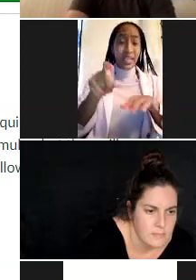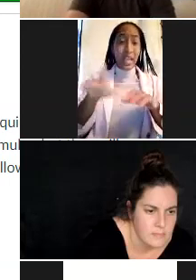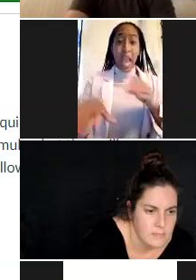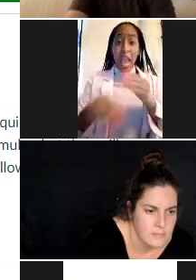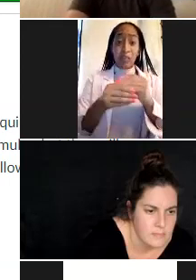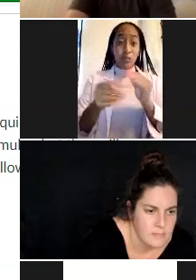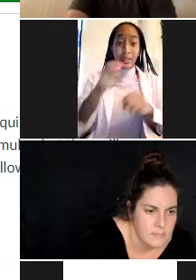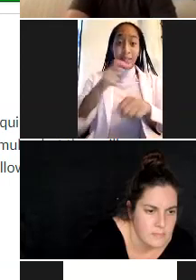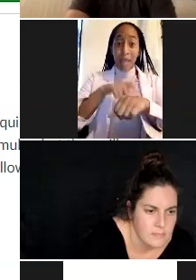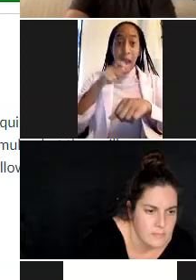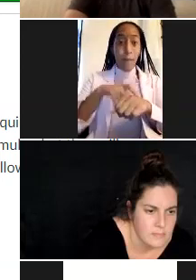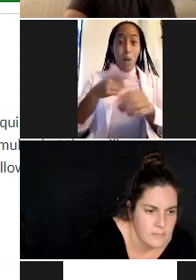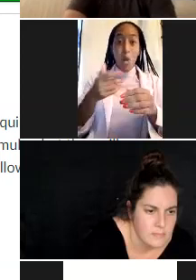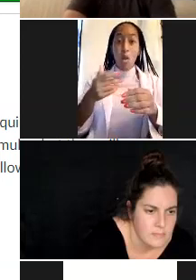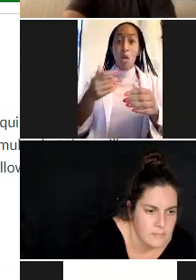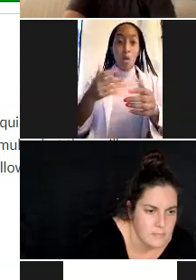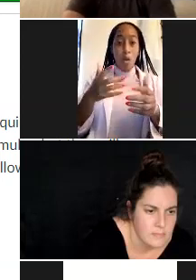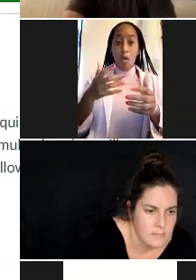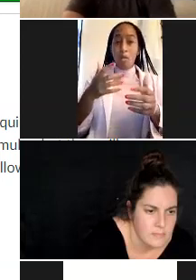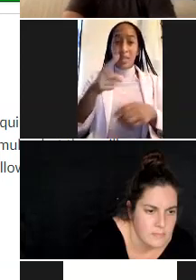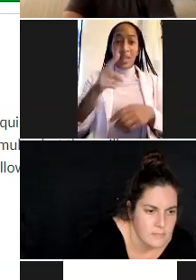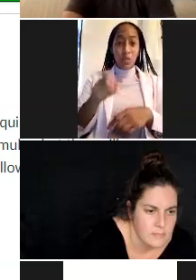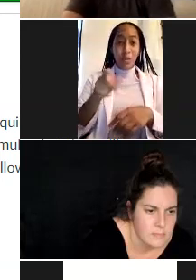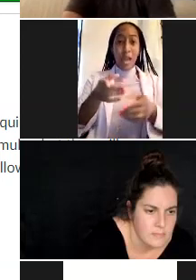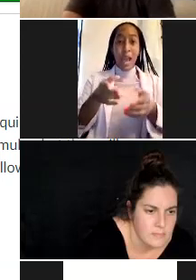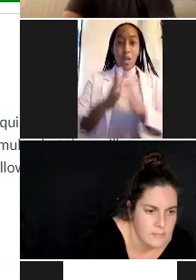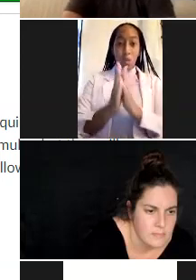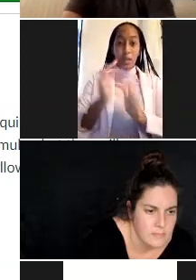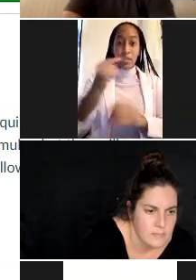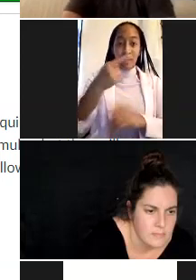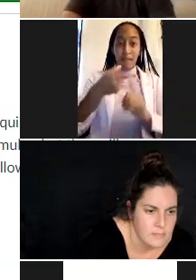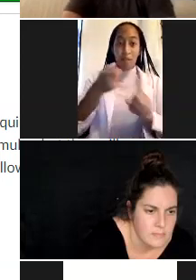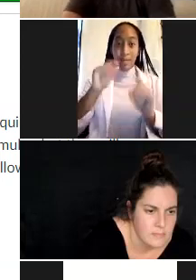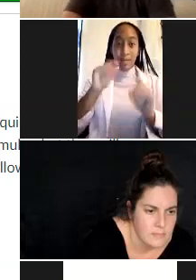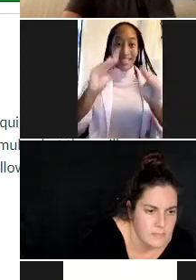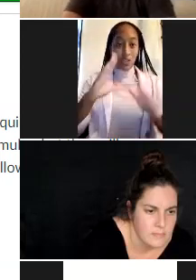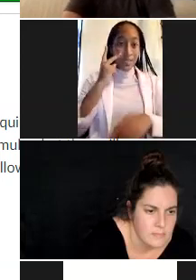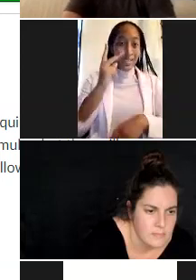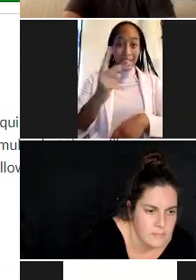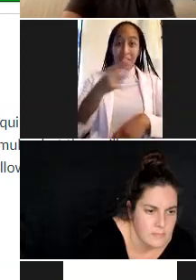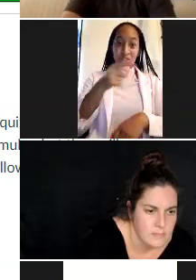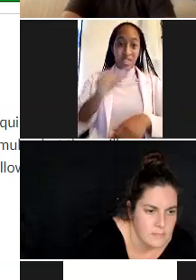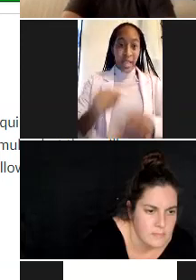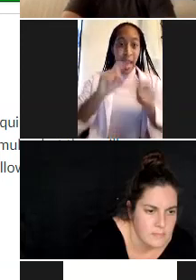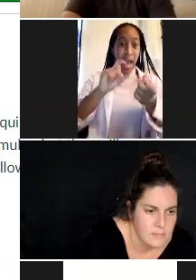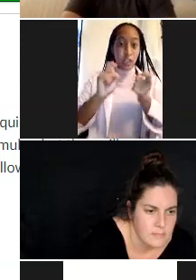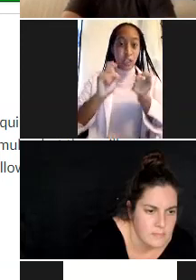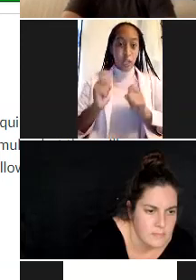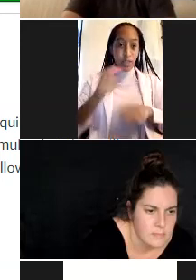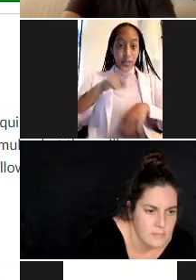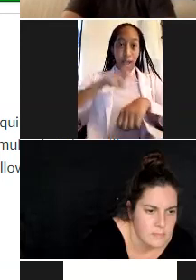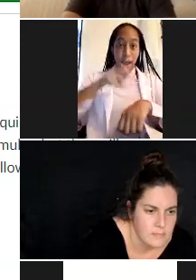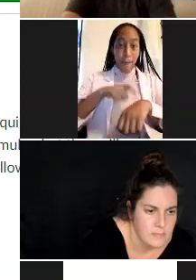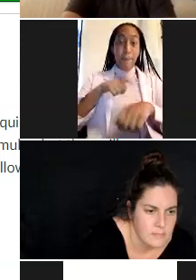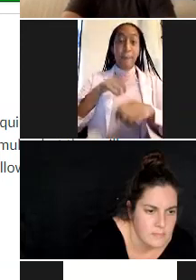and it tells you that you can use printed material, including textbooks,